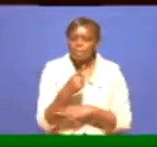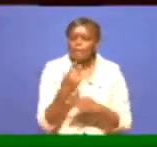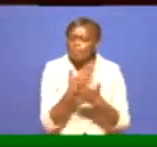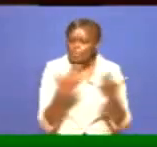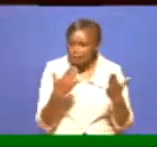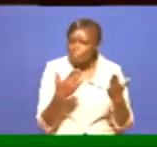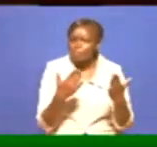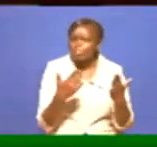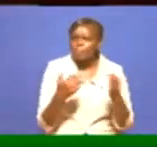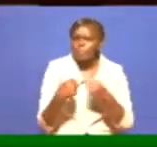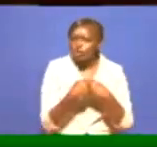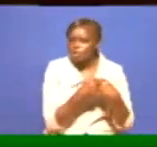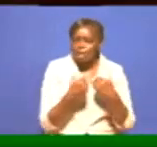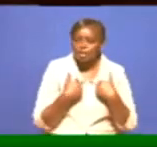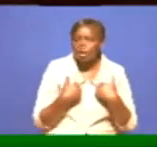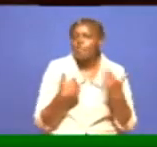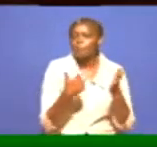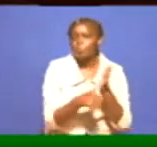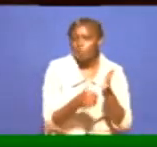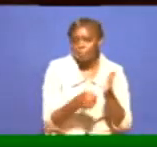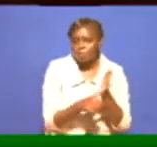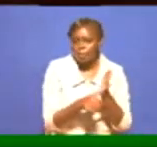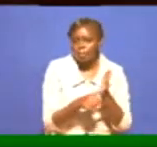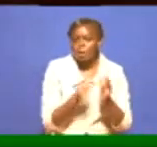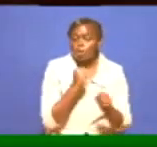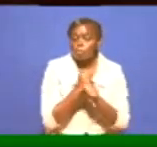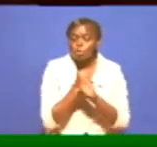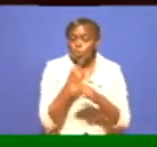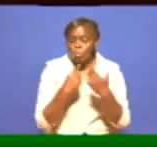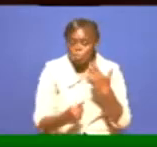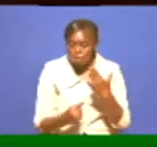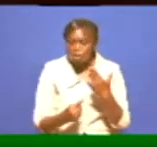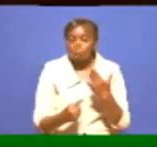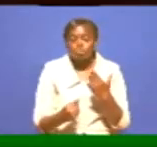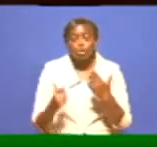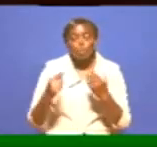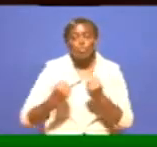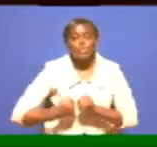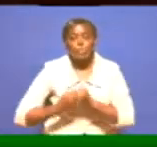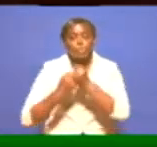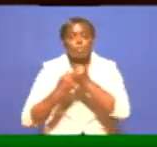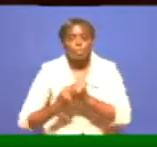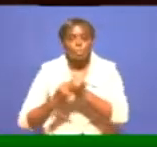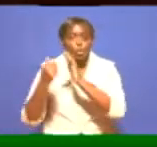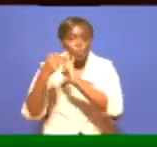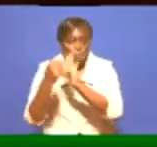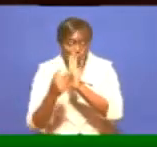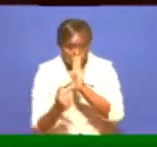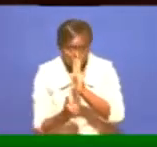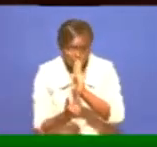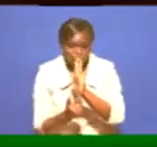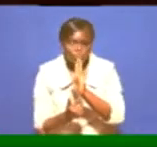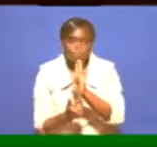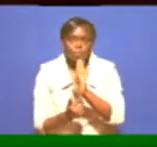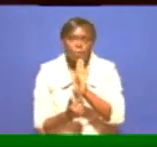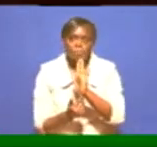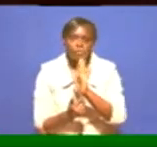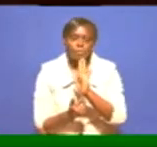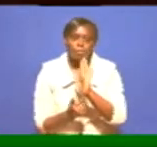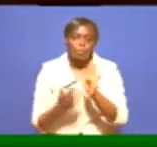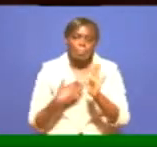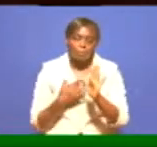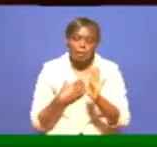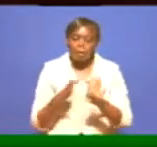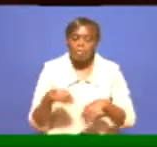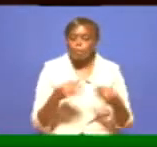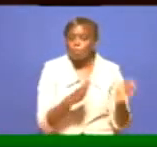of order, yes. But actually what you are doing is basically contributing. No, order, Honorable Pukosa. I have just told you that I'm not going to give